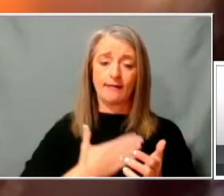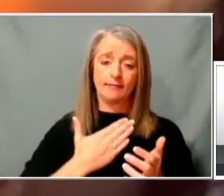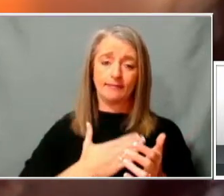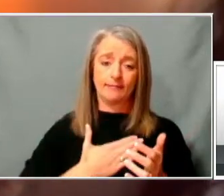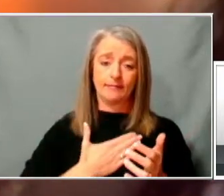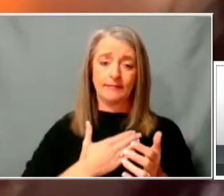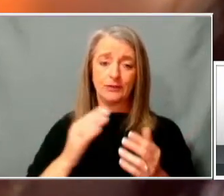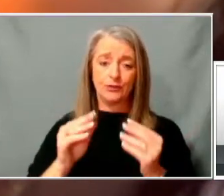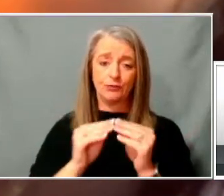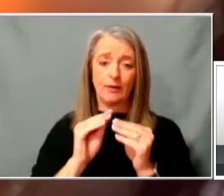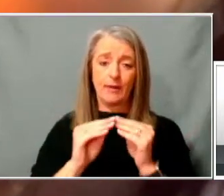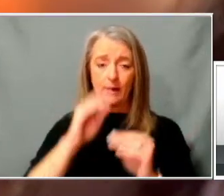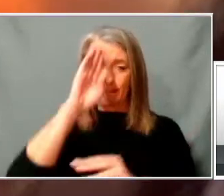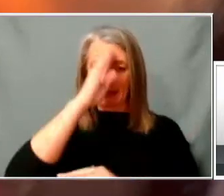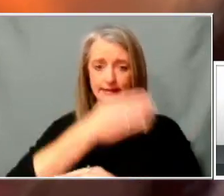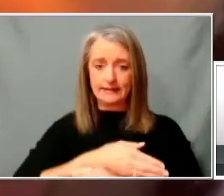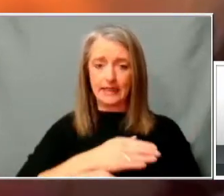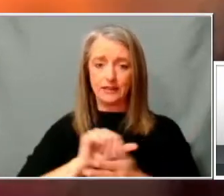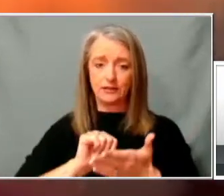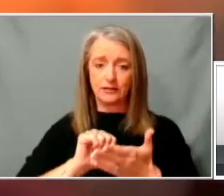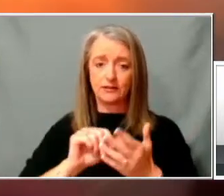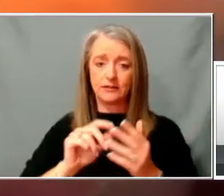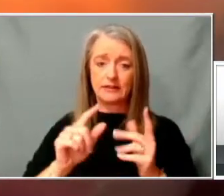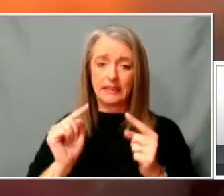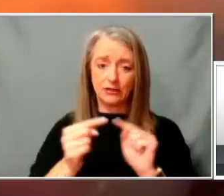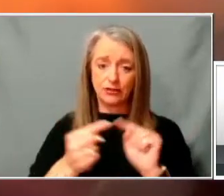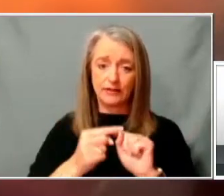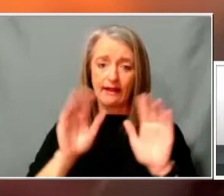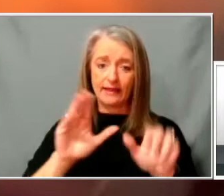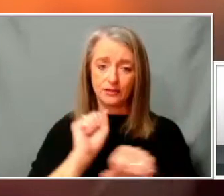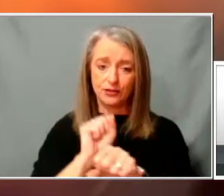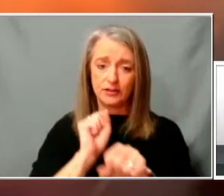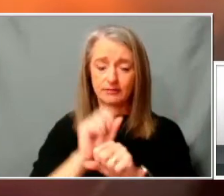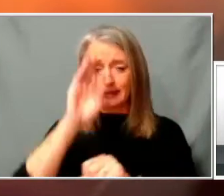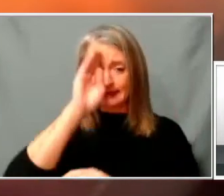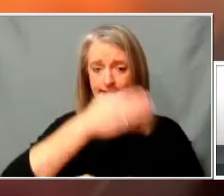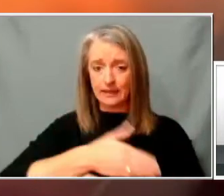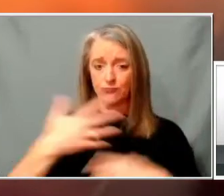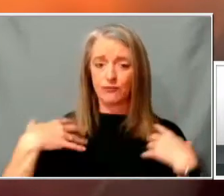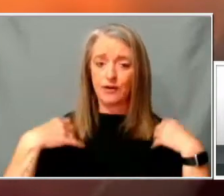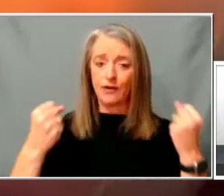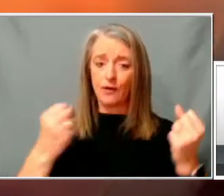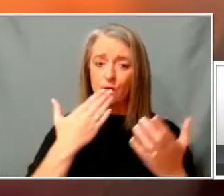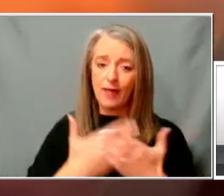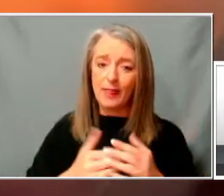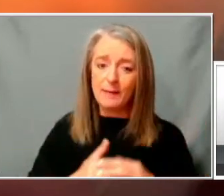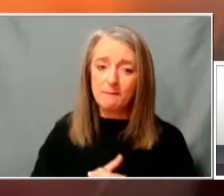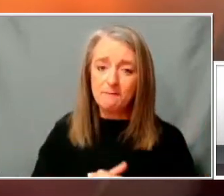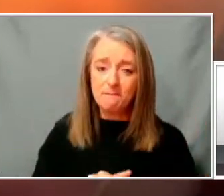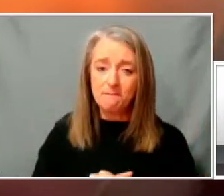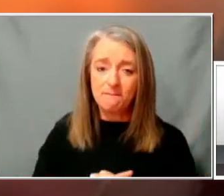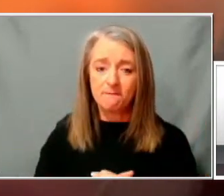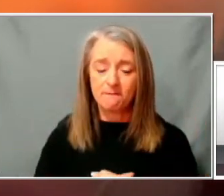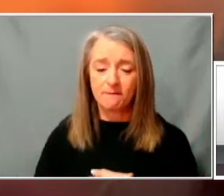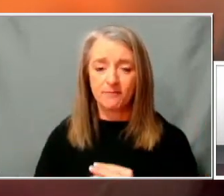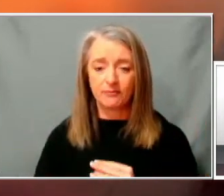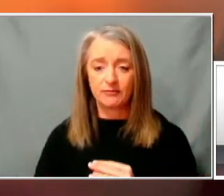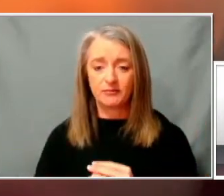son's injury. And he did an excellent job. And my son is recovering very well.